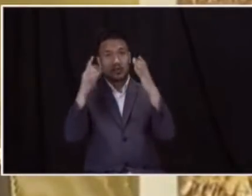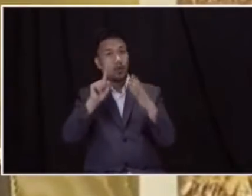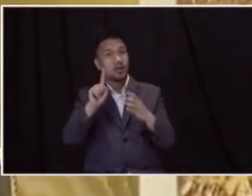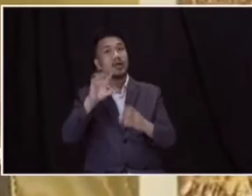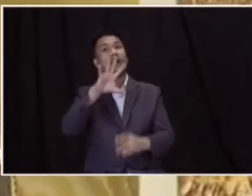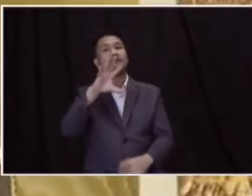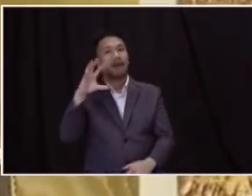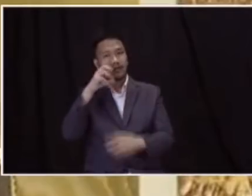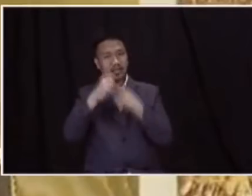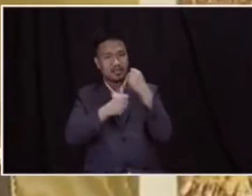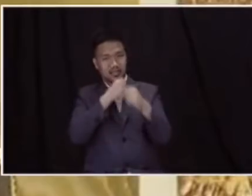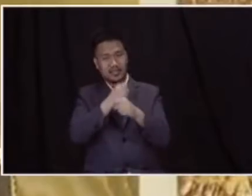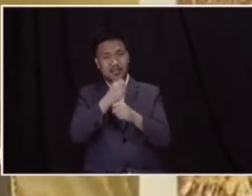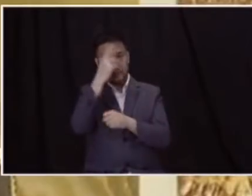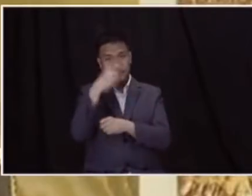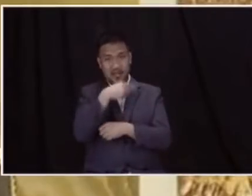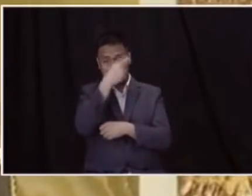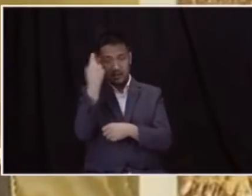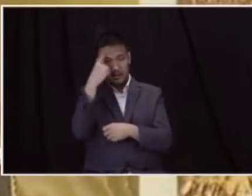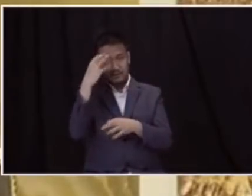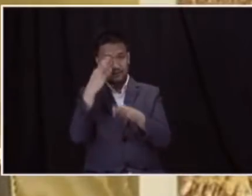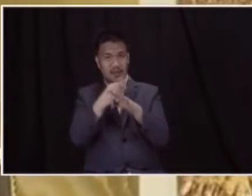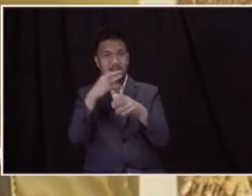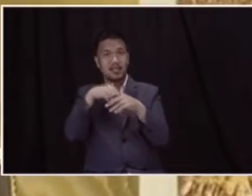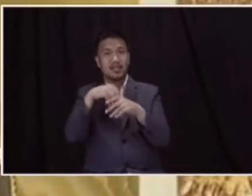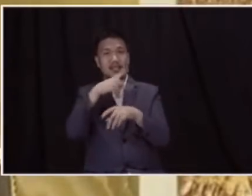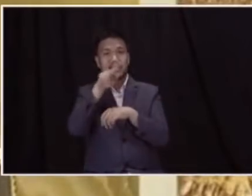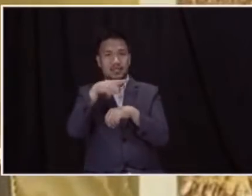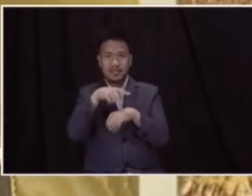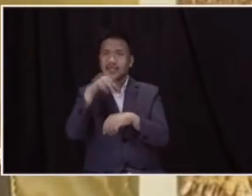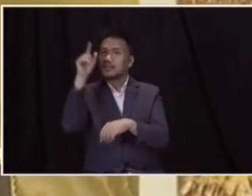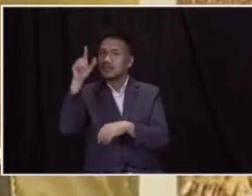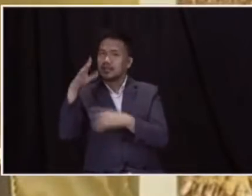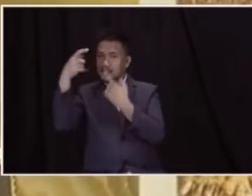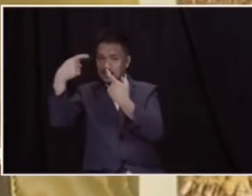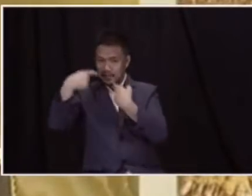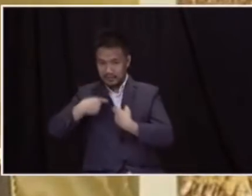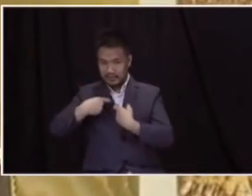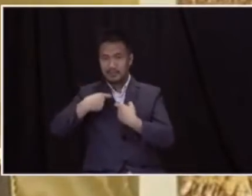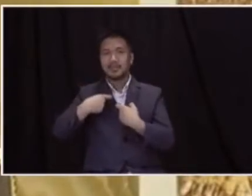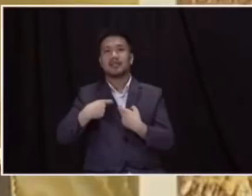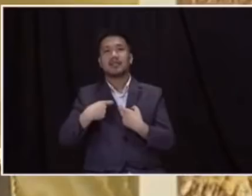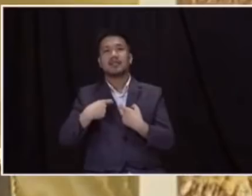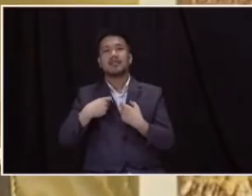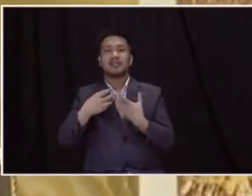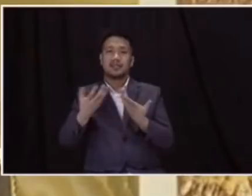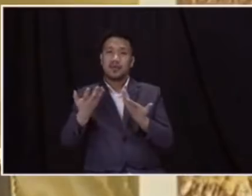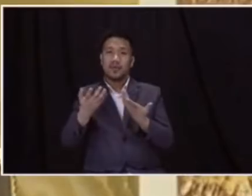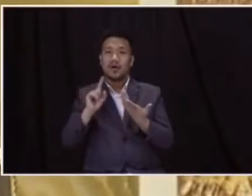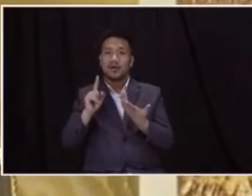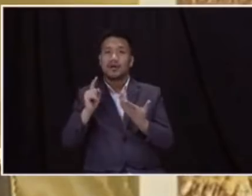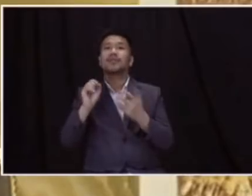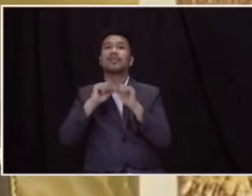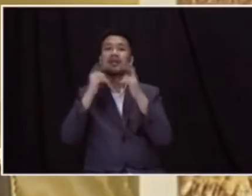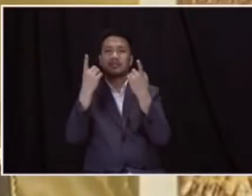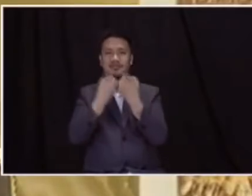years of Christianity in the Philippines, God has given me to the Archdiocese of